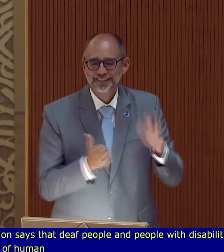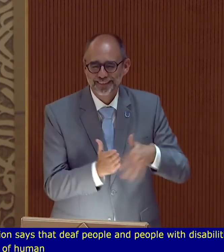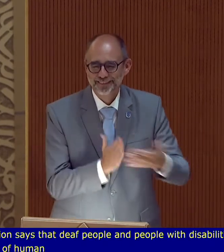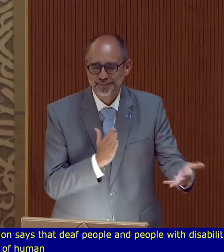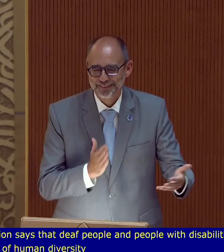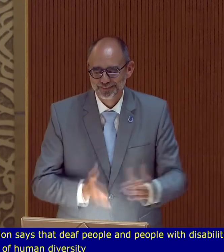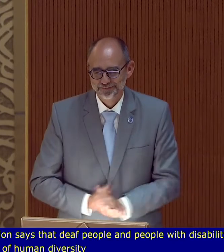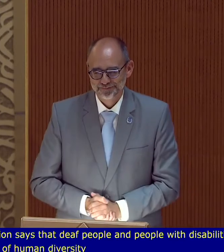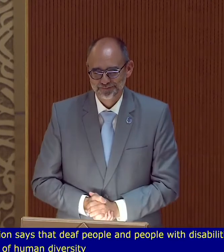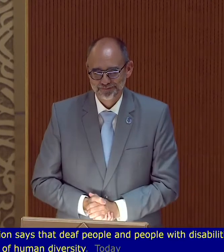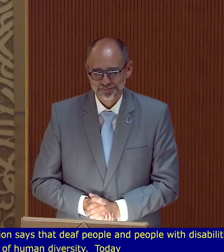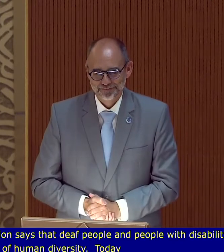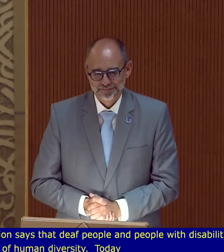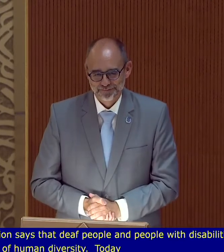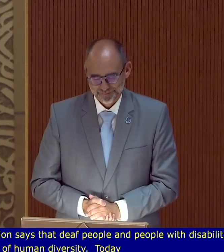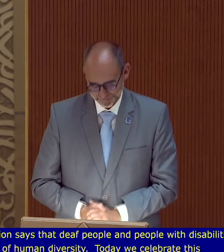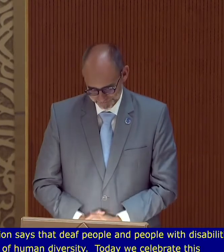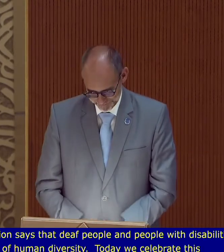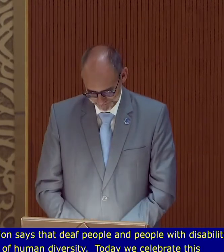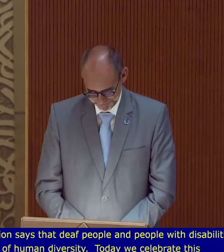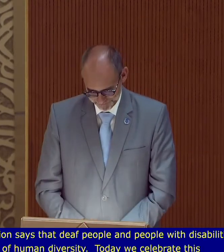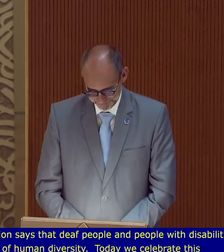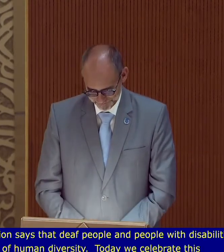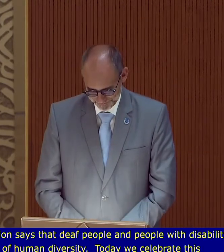diversity within this International Day of Sign Languages.